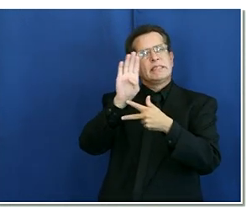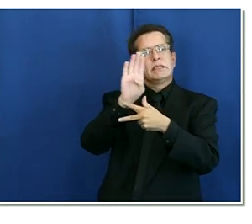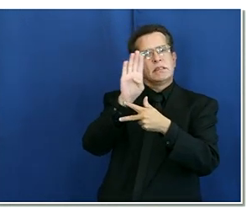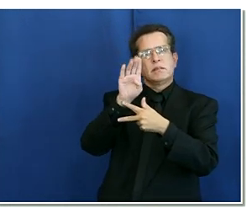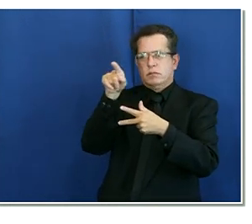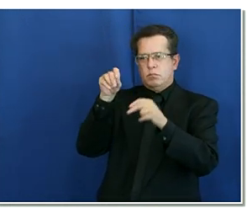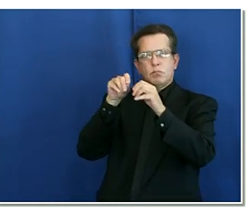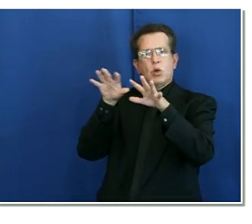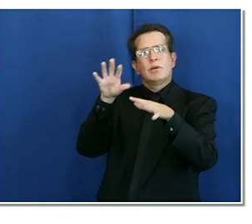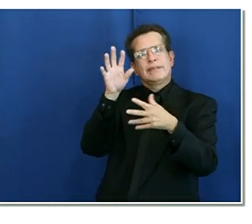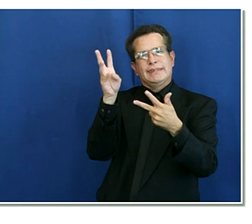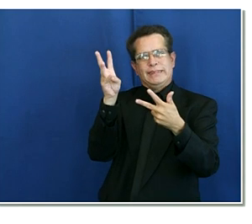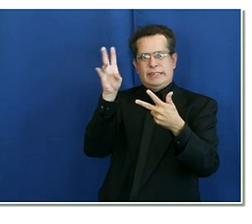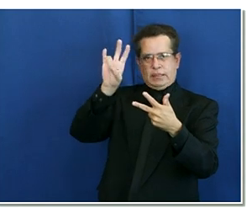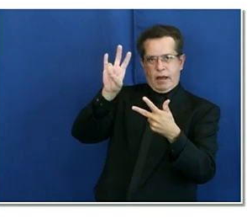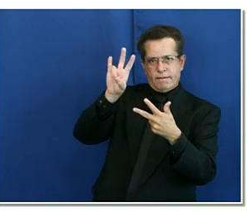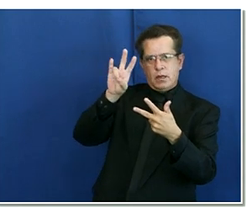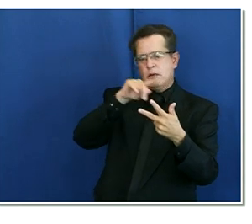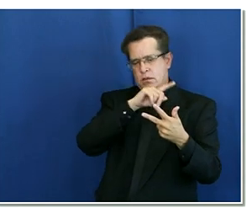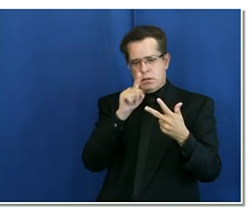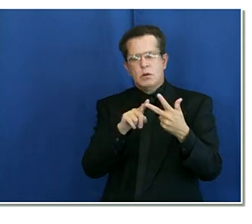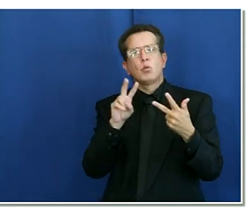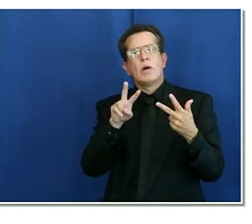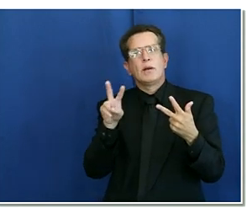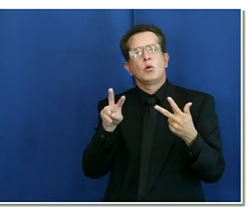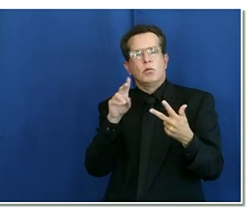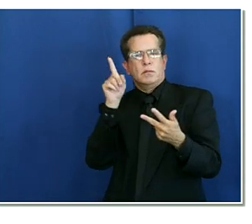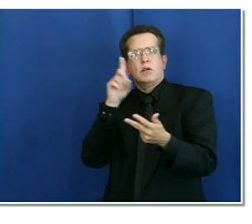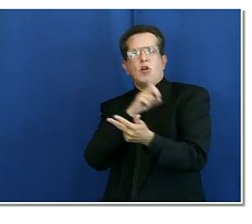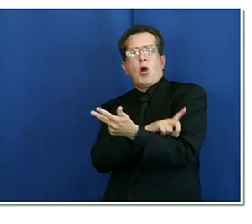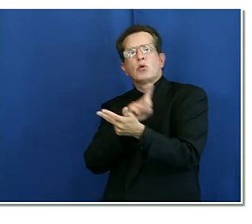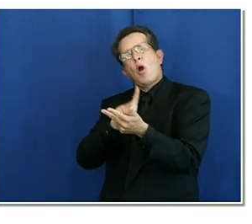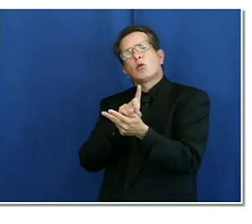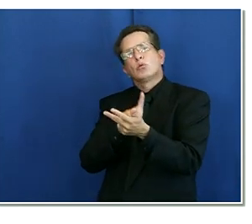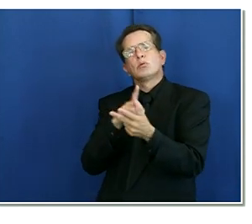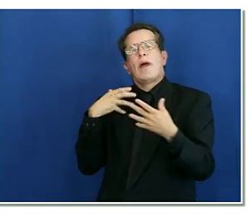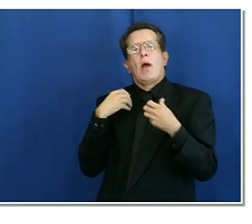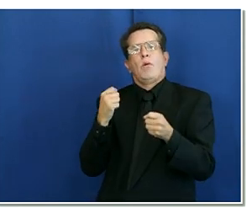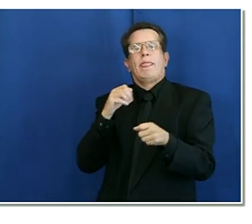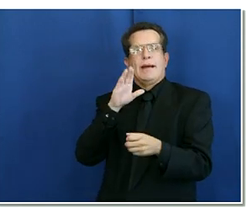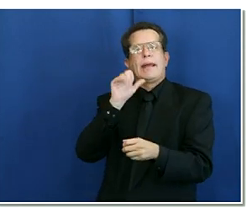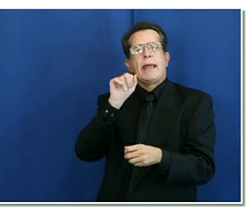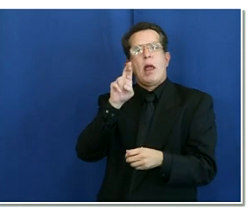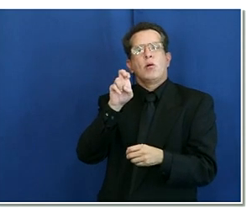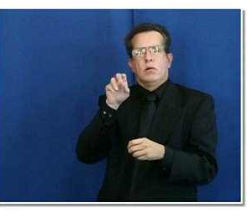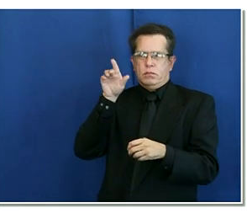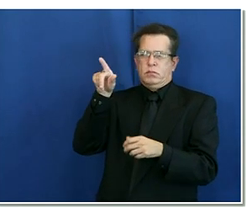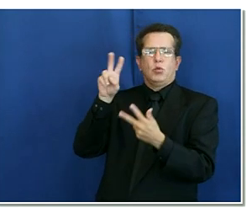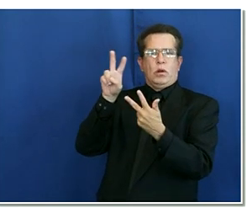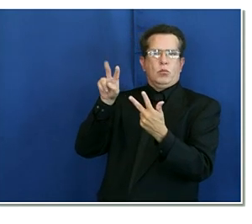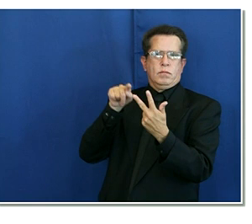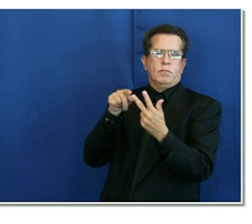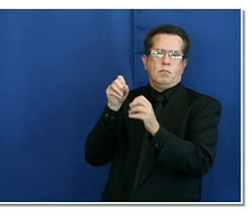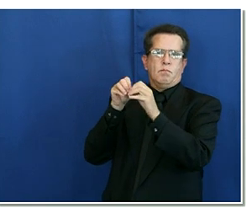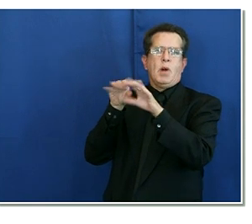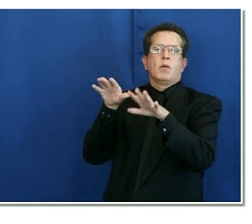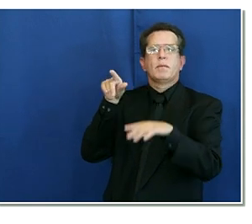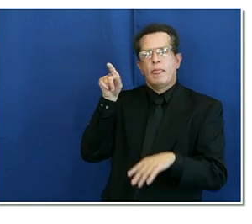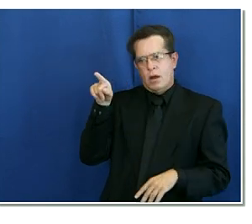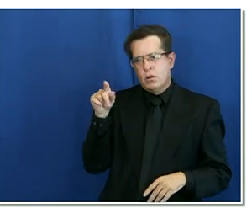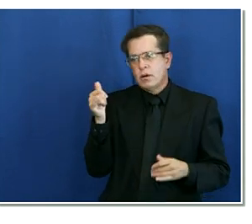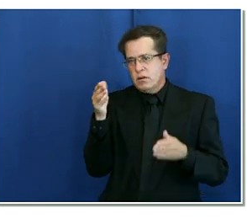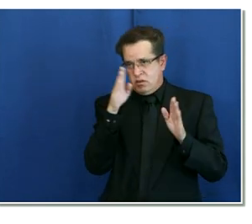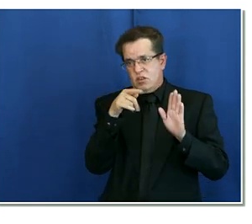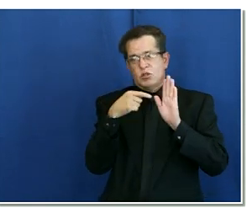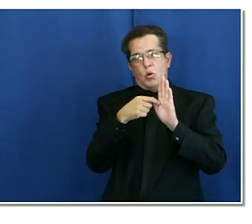67, and then 22 in healthcare settings. In the next slide, today we are reporting